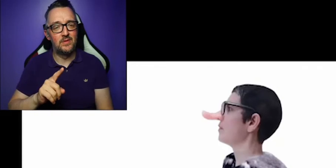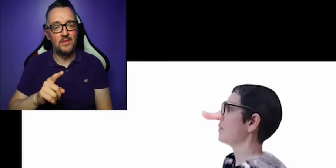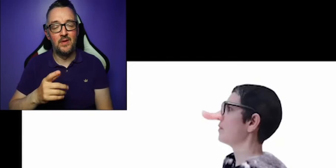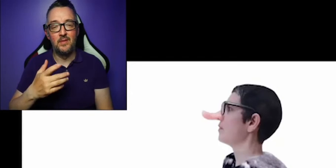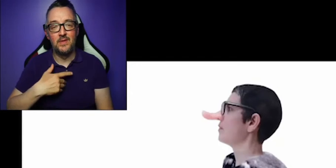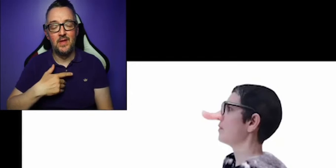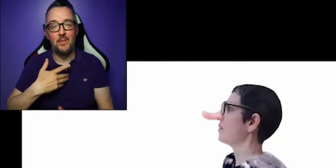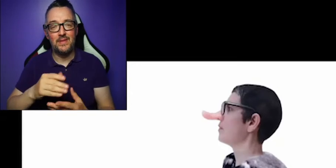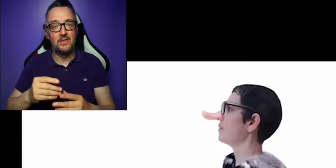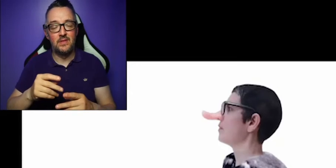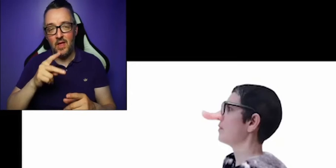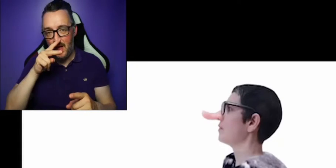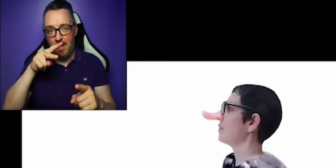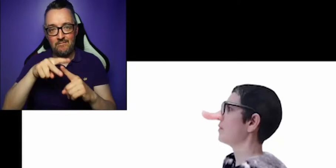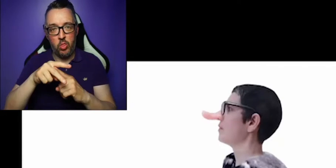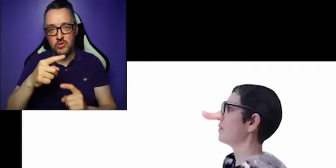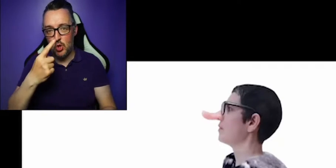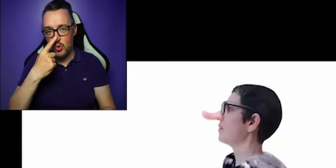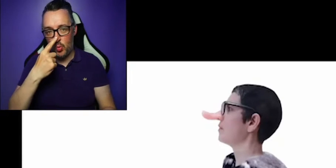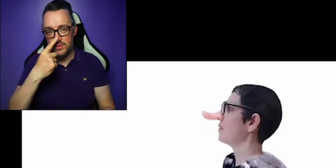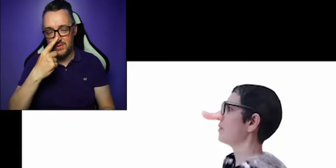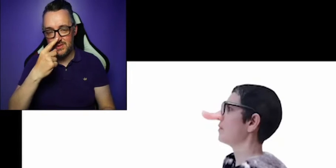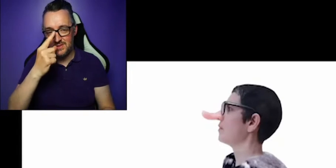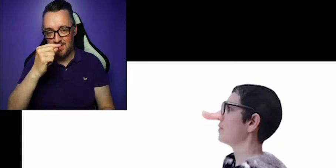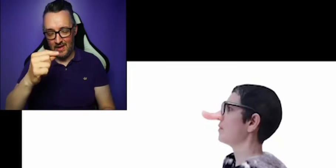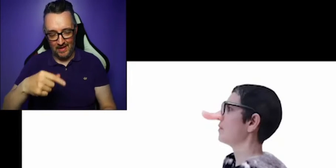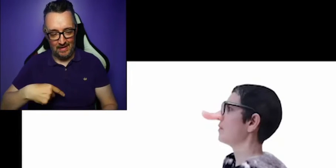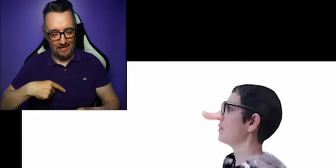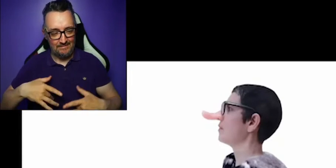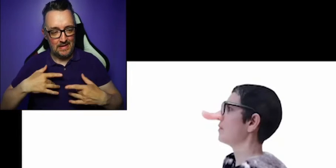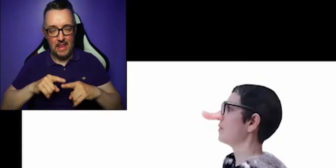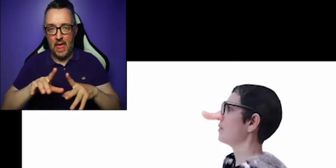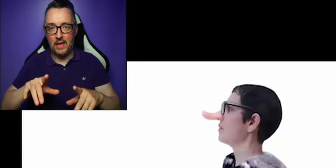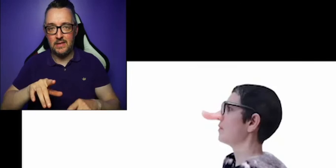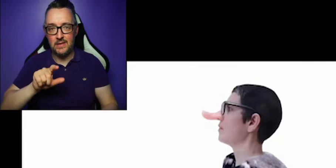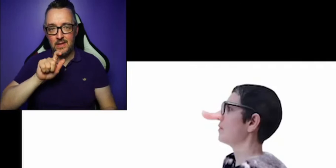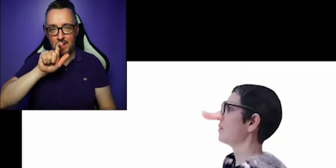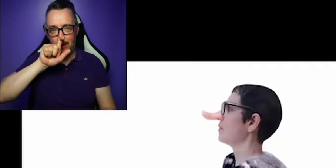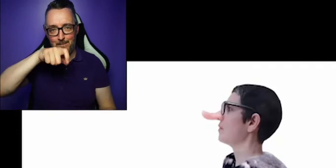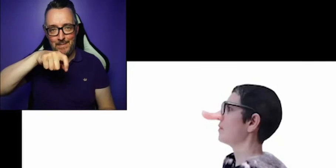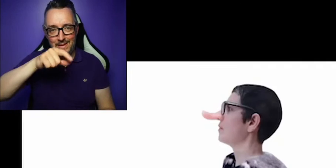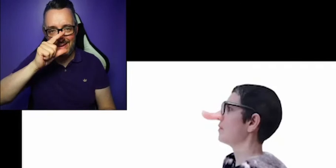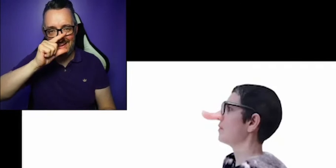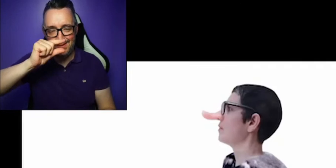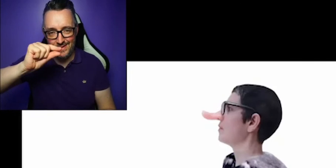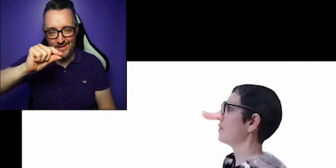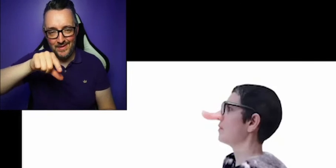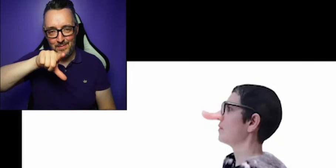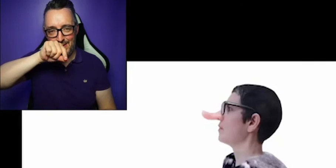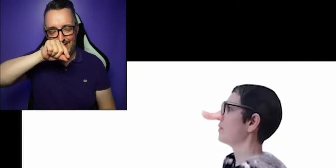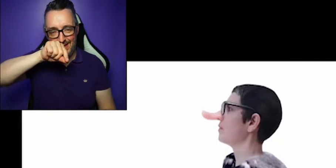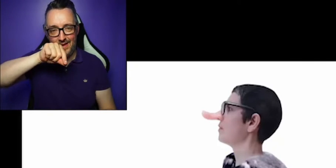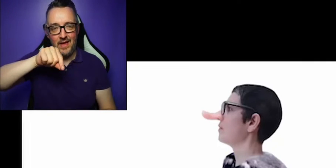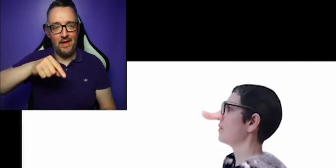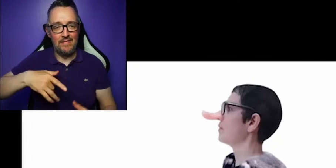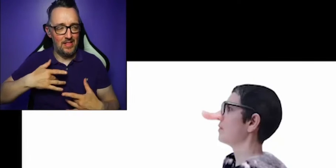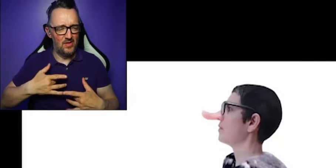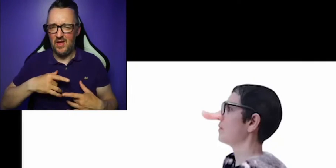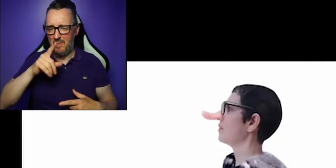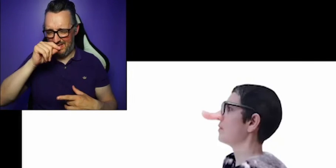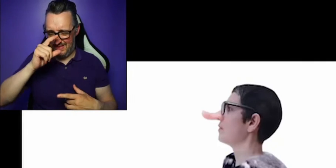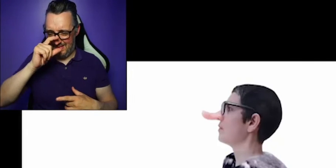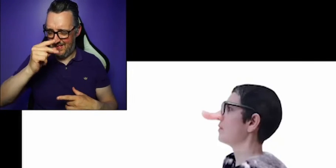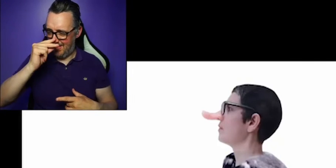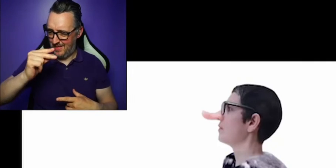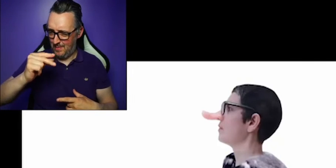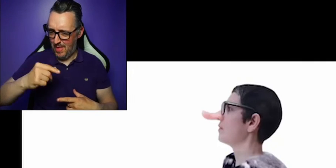false noses that I've been wearing and feeling that they were like beaks, and then feeling very trapped during the lockdown and feeling like I would like some wings,